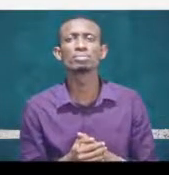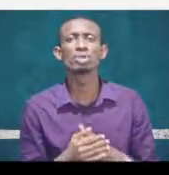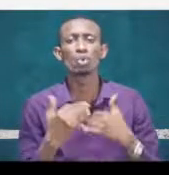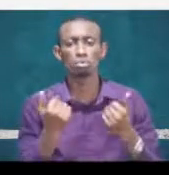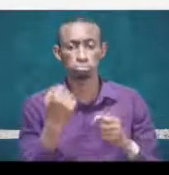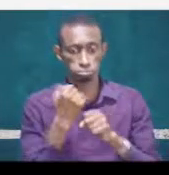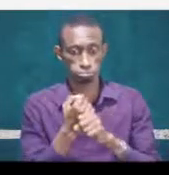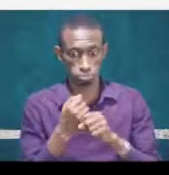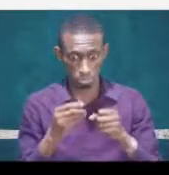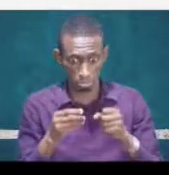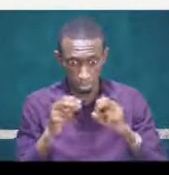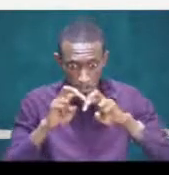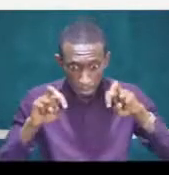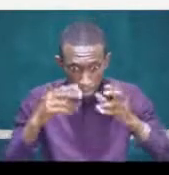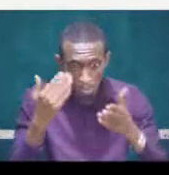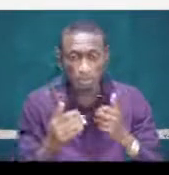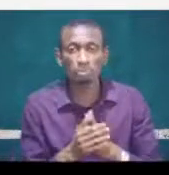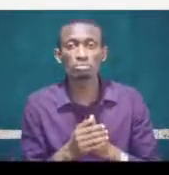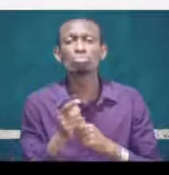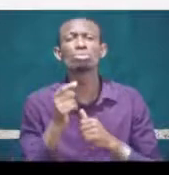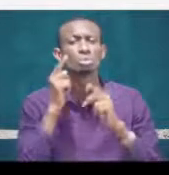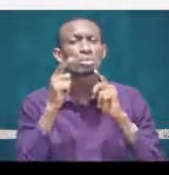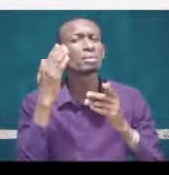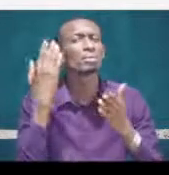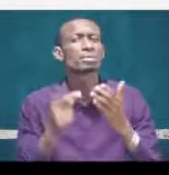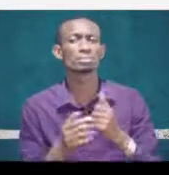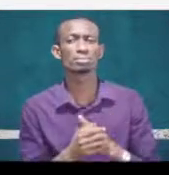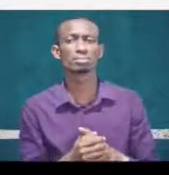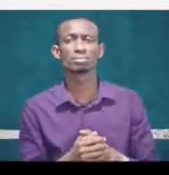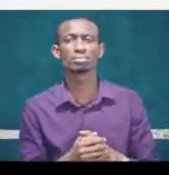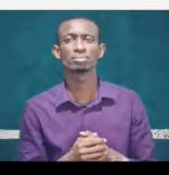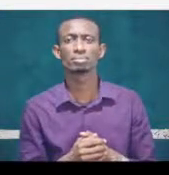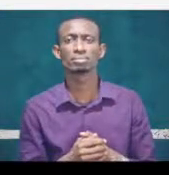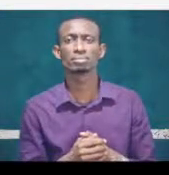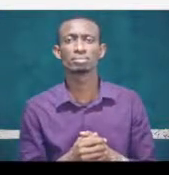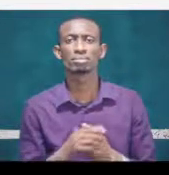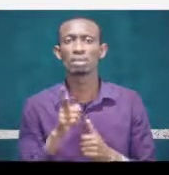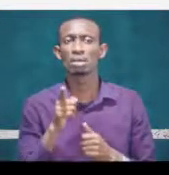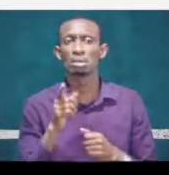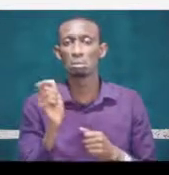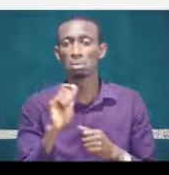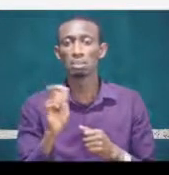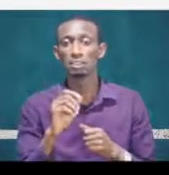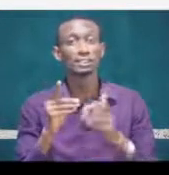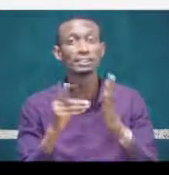about? What were they looking for? Were they making a dictionary?